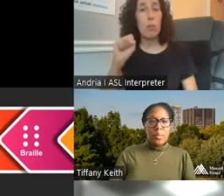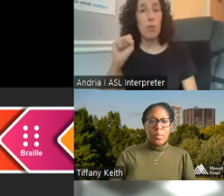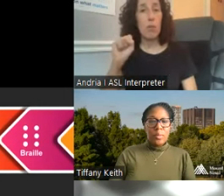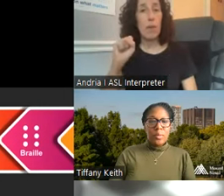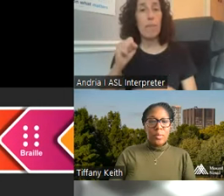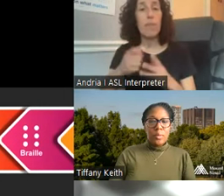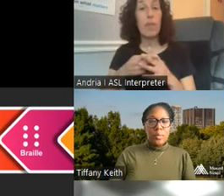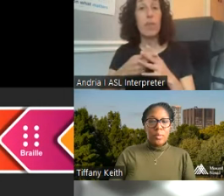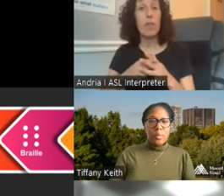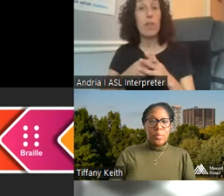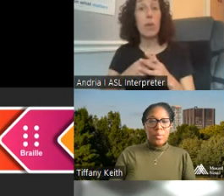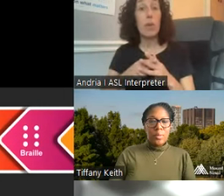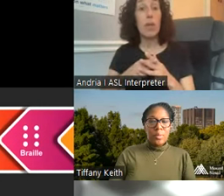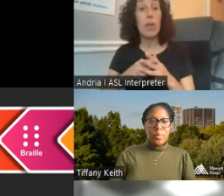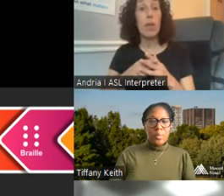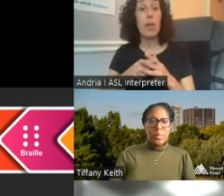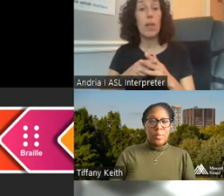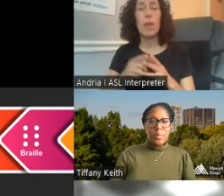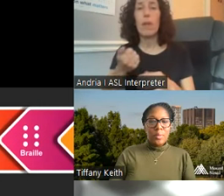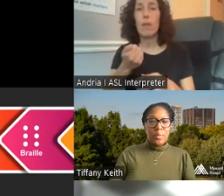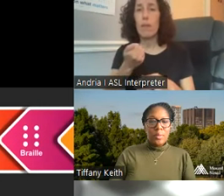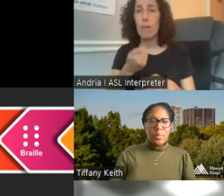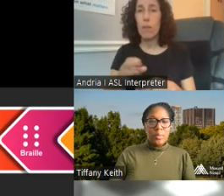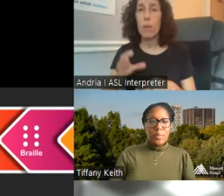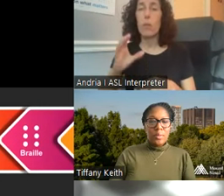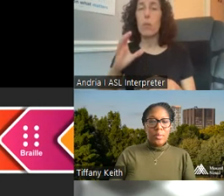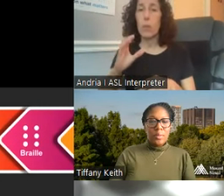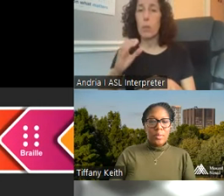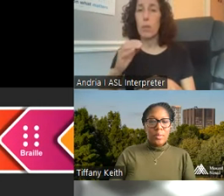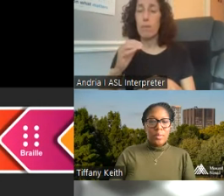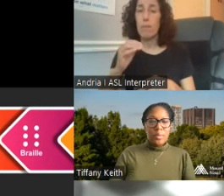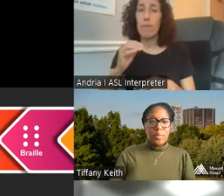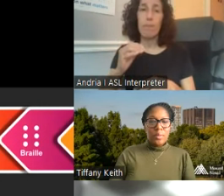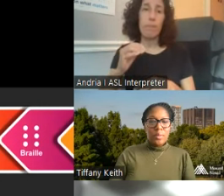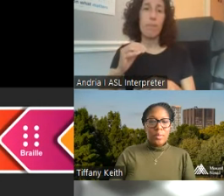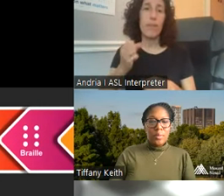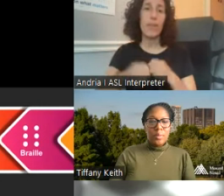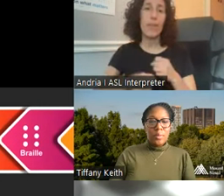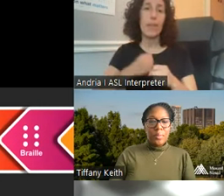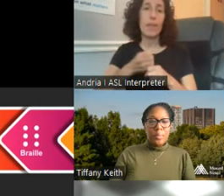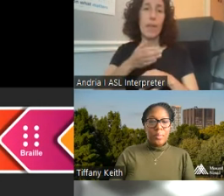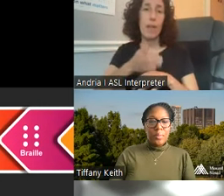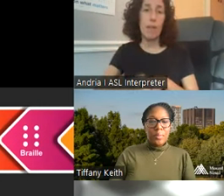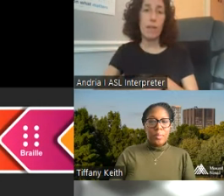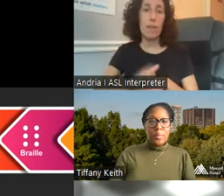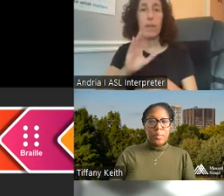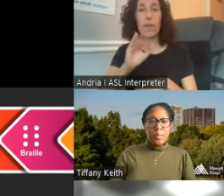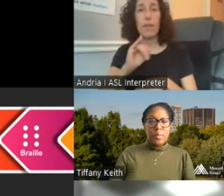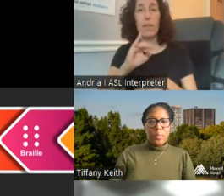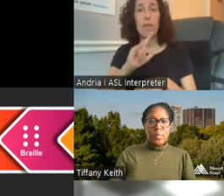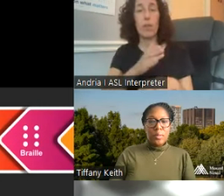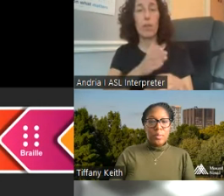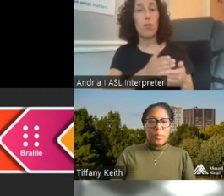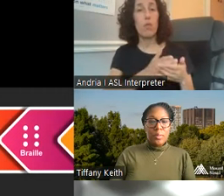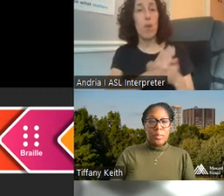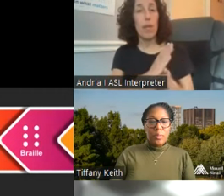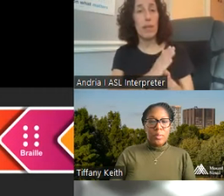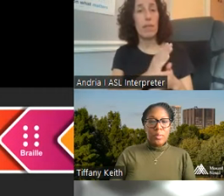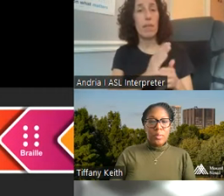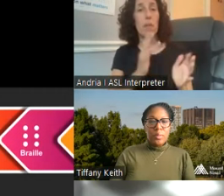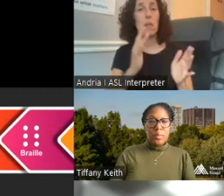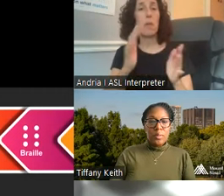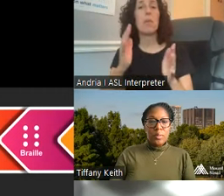movement, or probably decades after, actually. And it was really started to highlight the idea of intersectionality, that